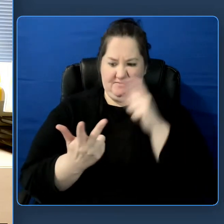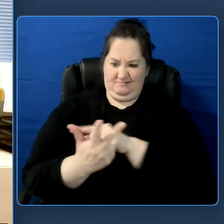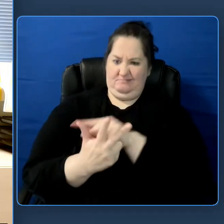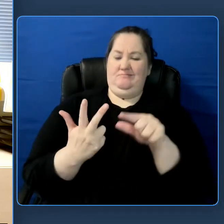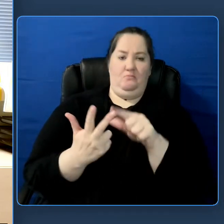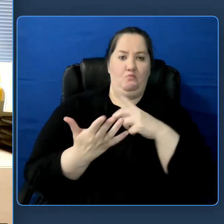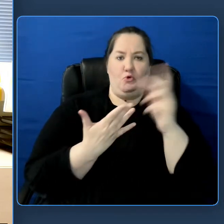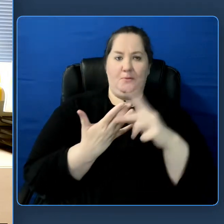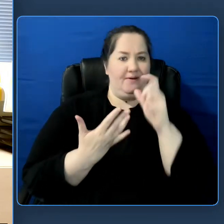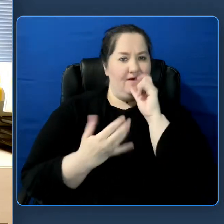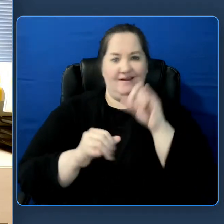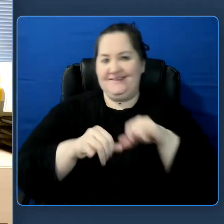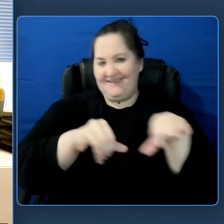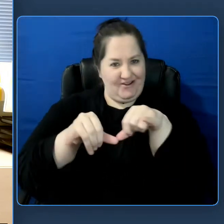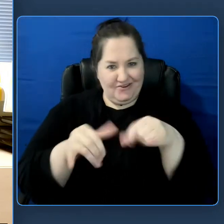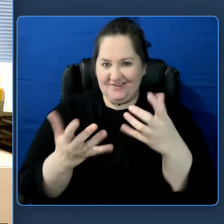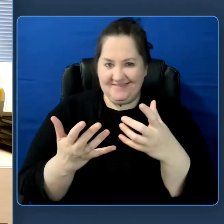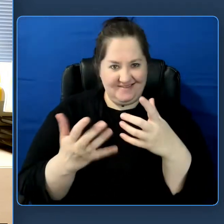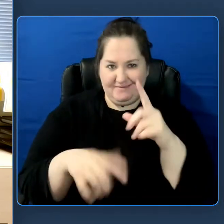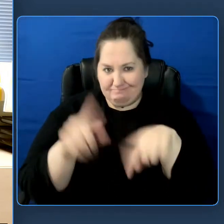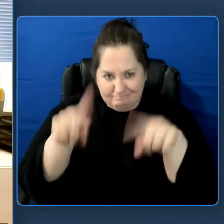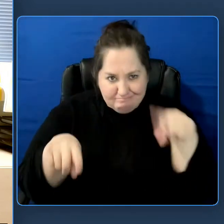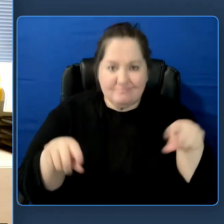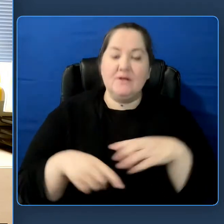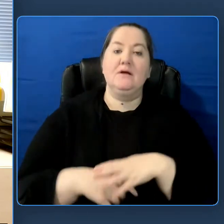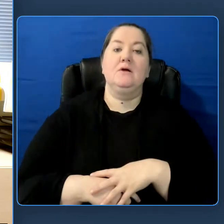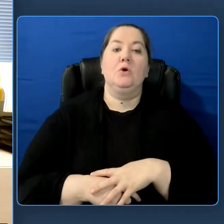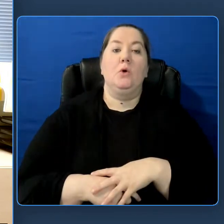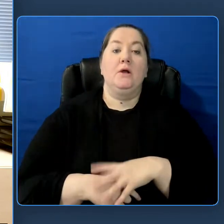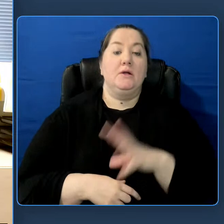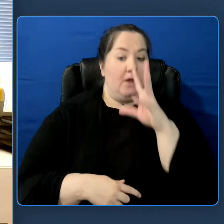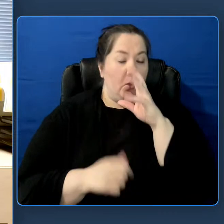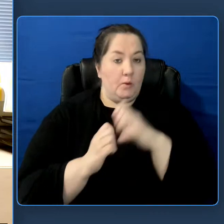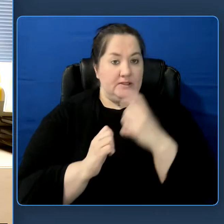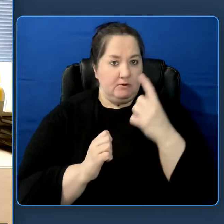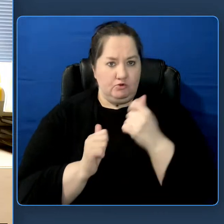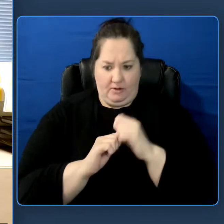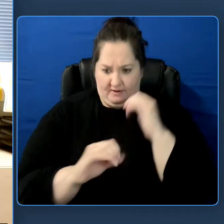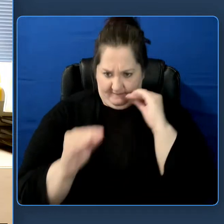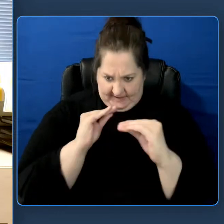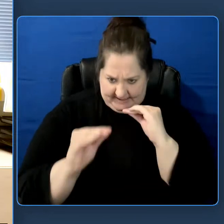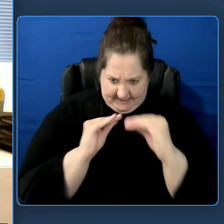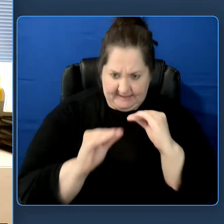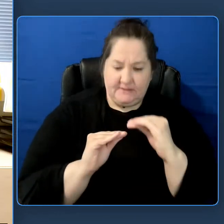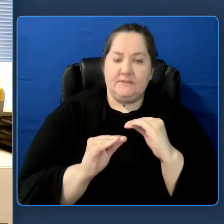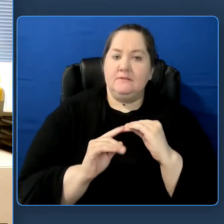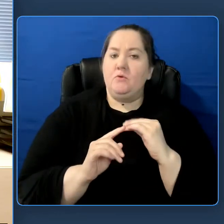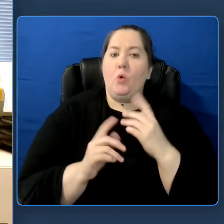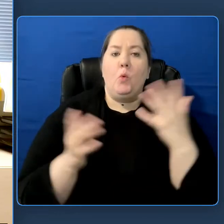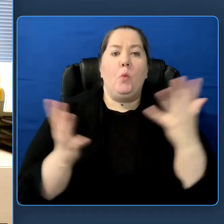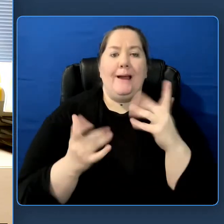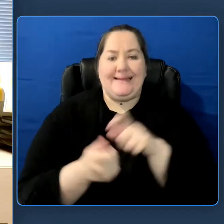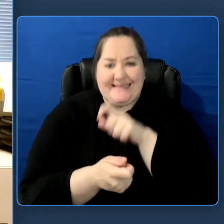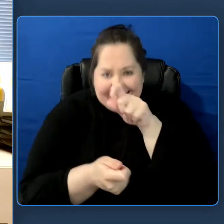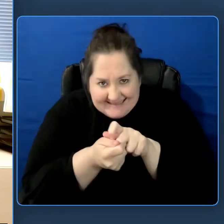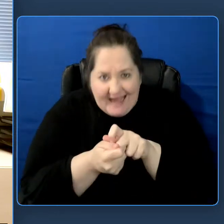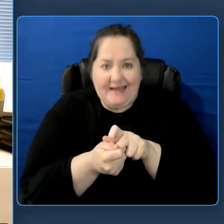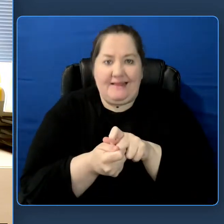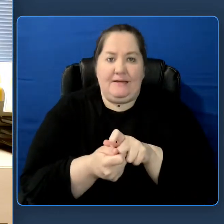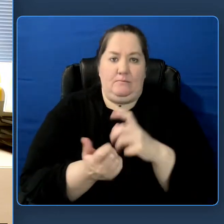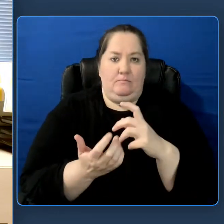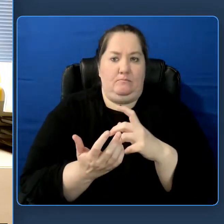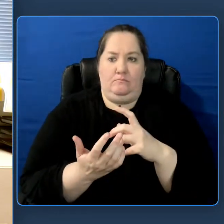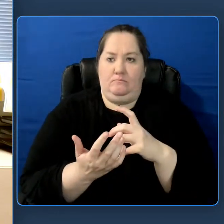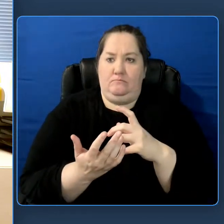But yeah, you need to look at when you're talking to somebody, you're trying to fix something for them, what exactly are they